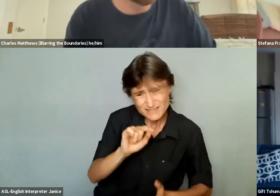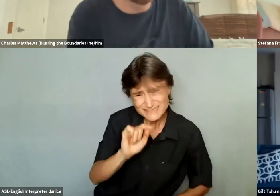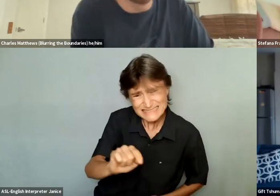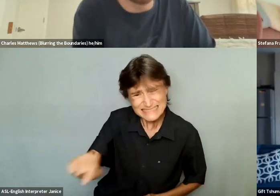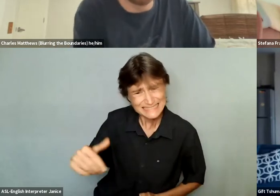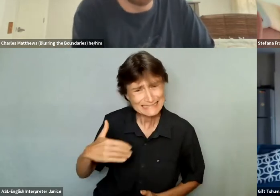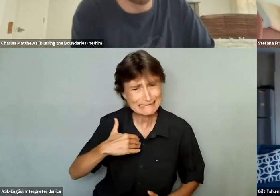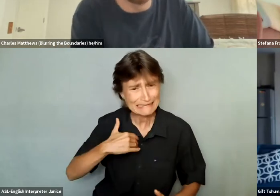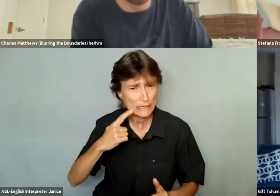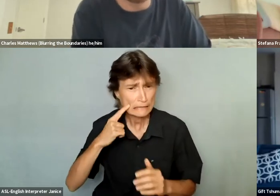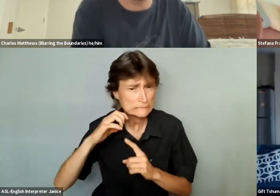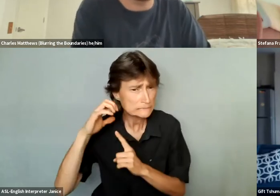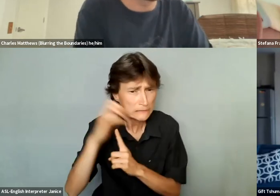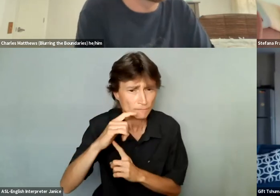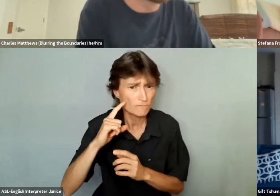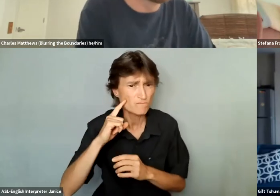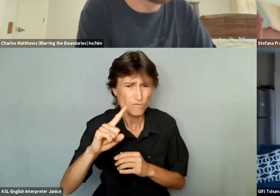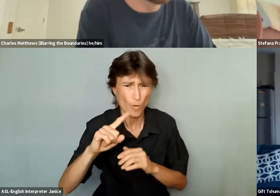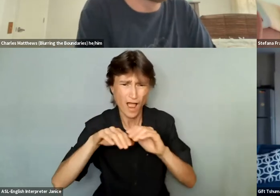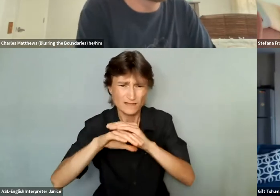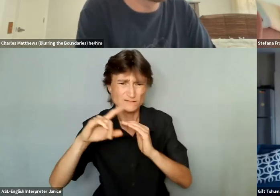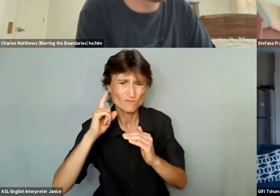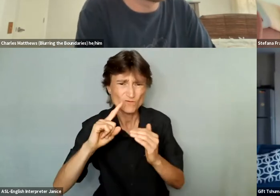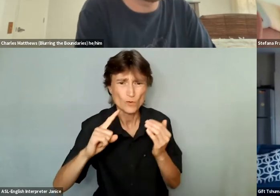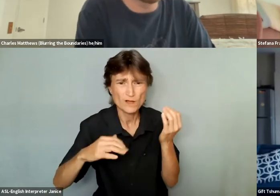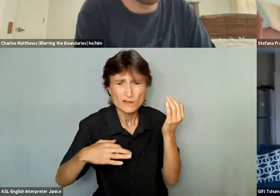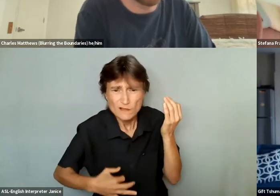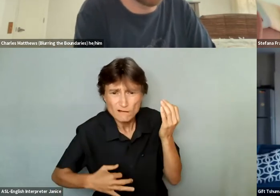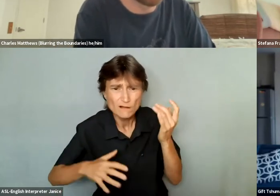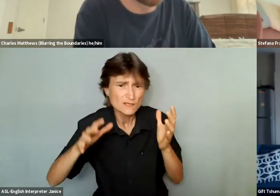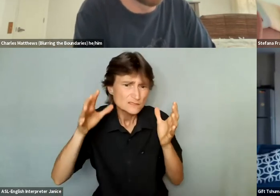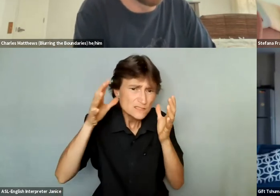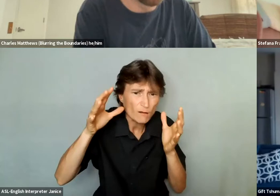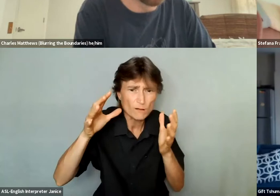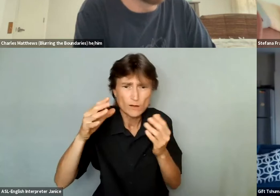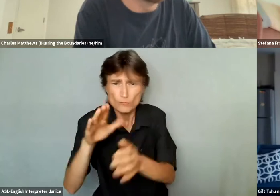development going on, and we obviously need more access to these technologies.